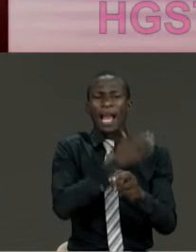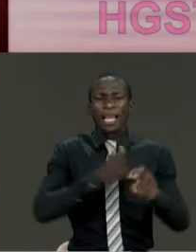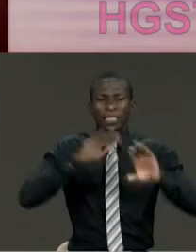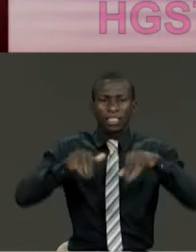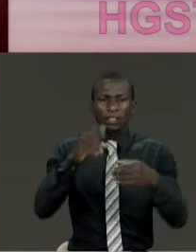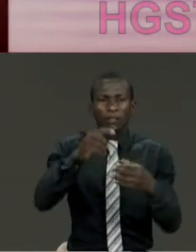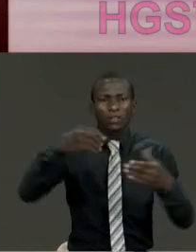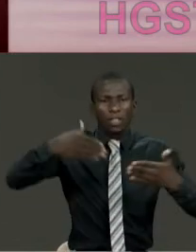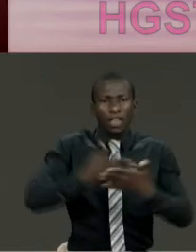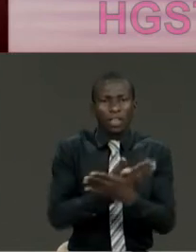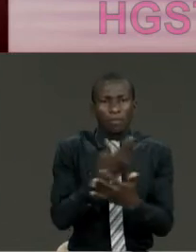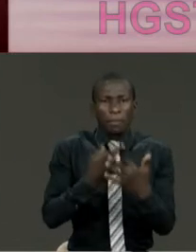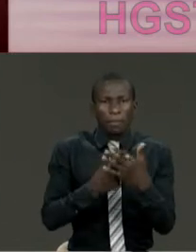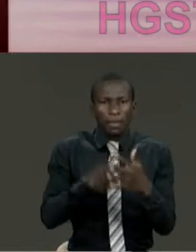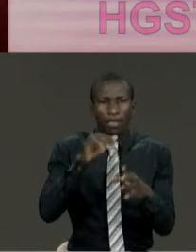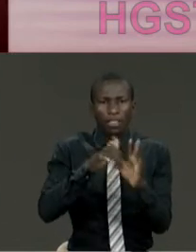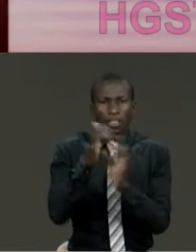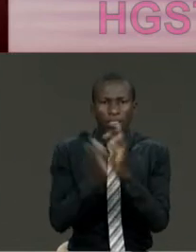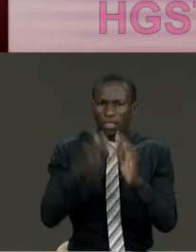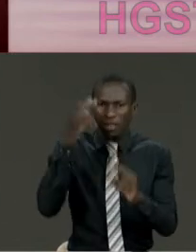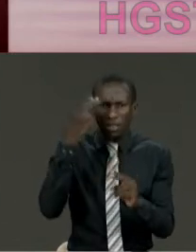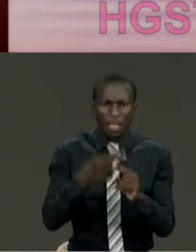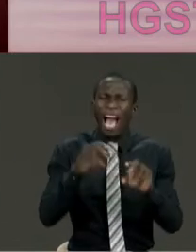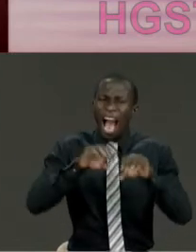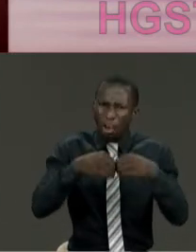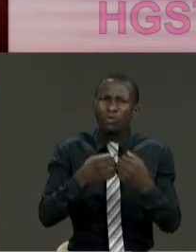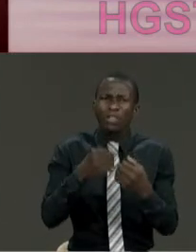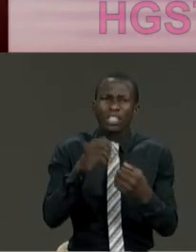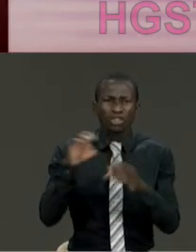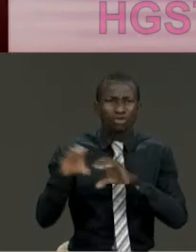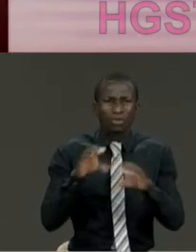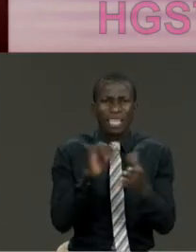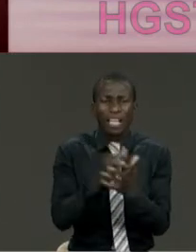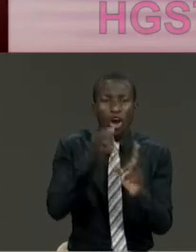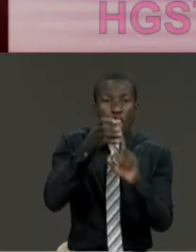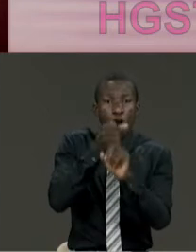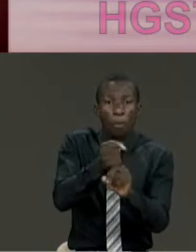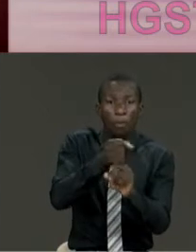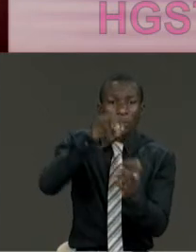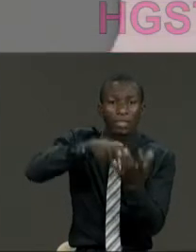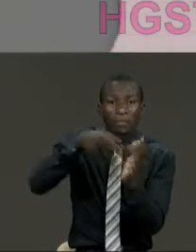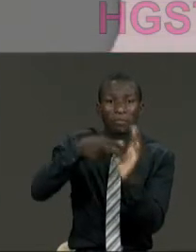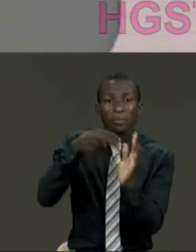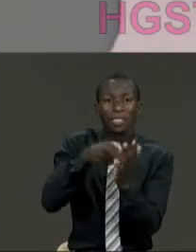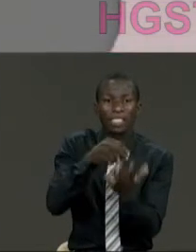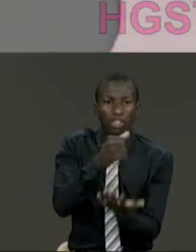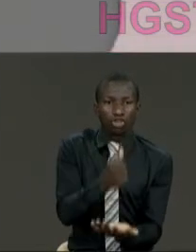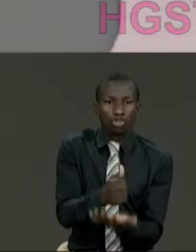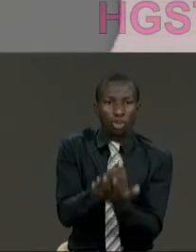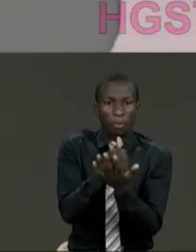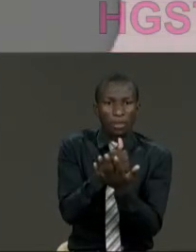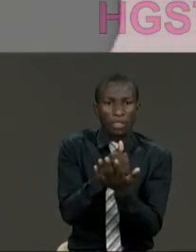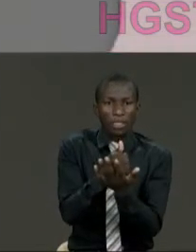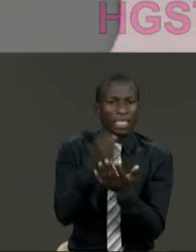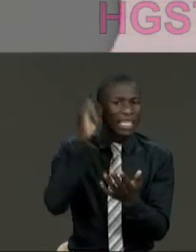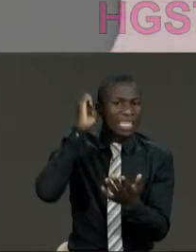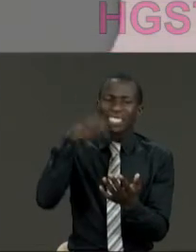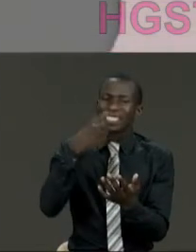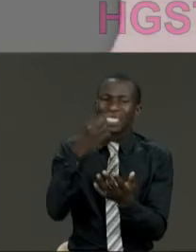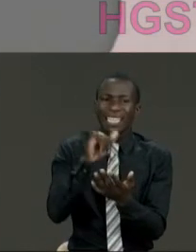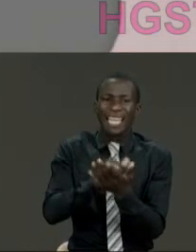beginning. How will he do that? Upholding means support. He said, I will